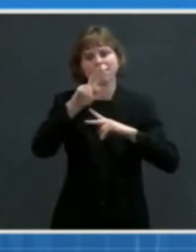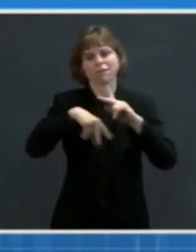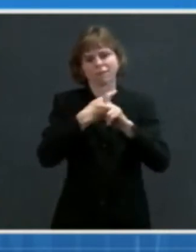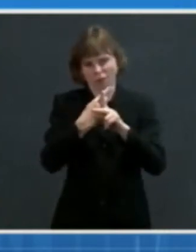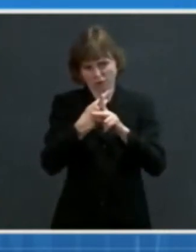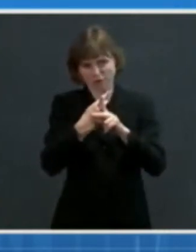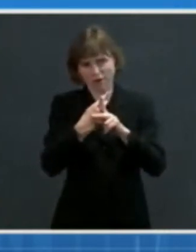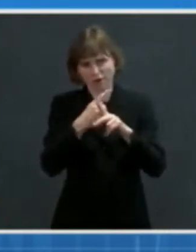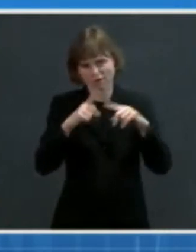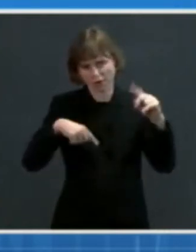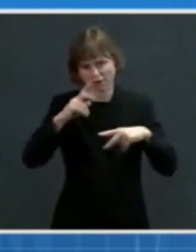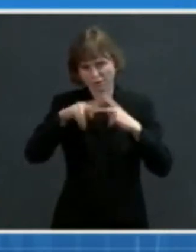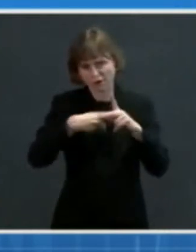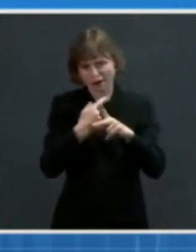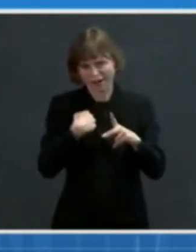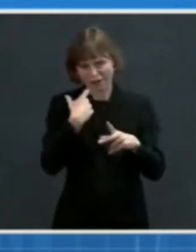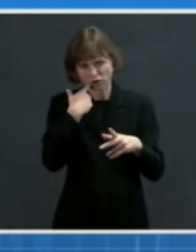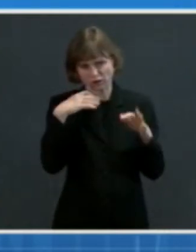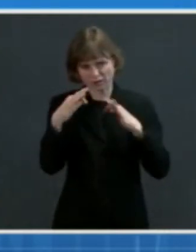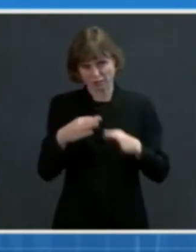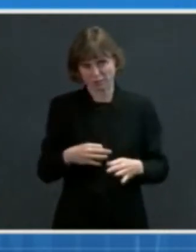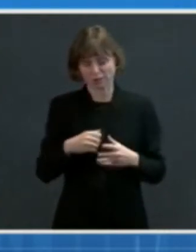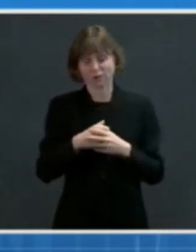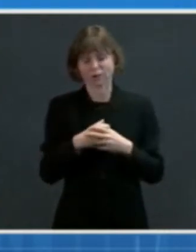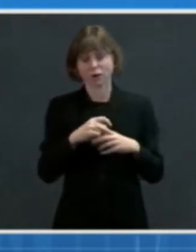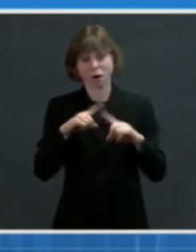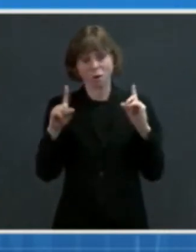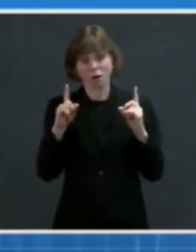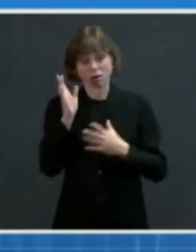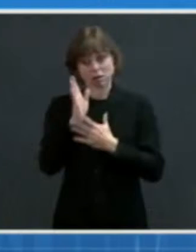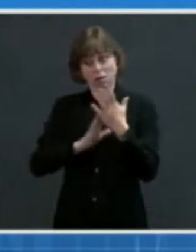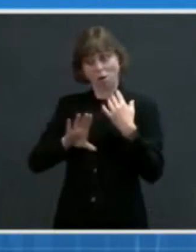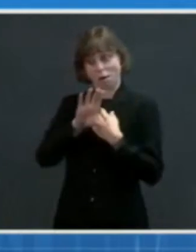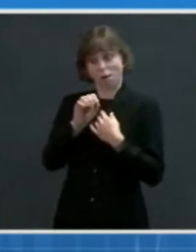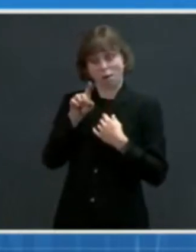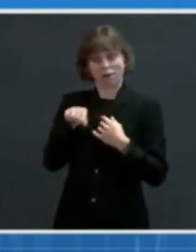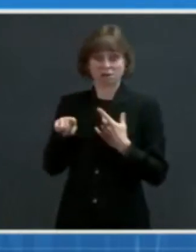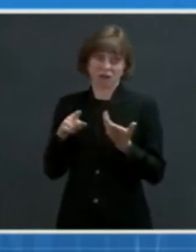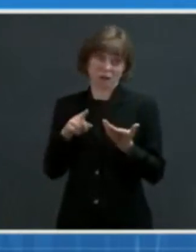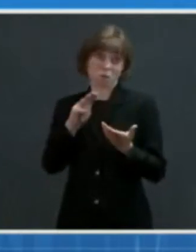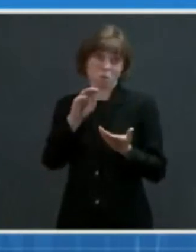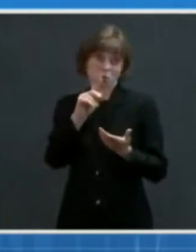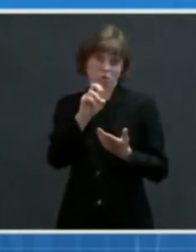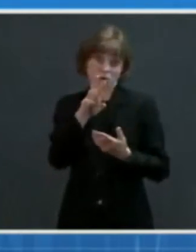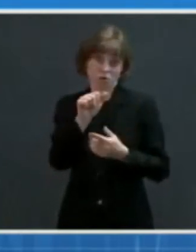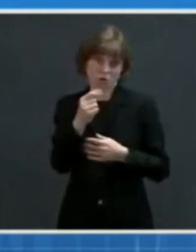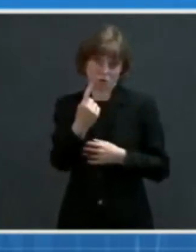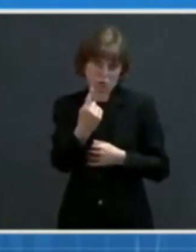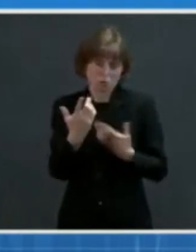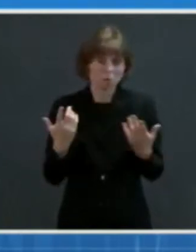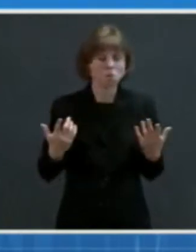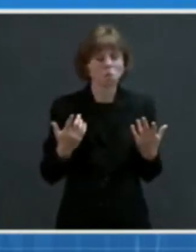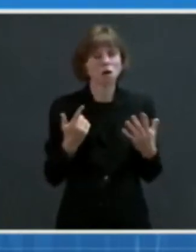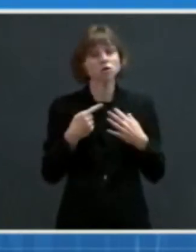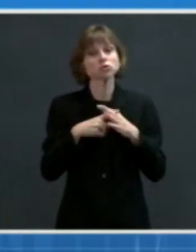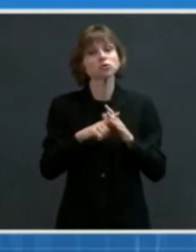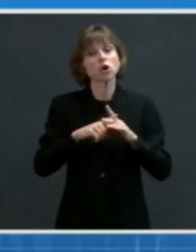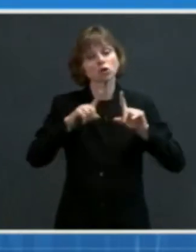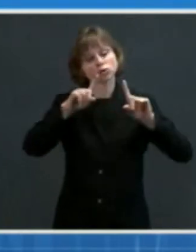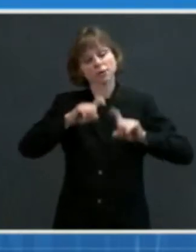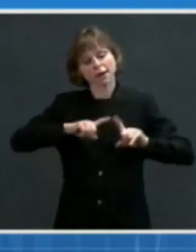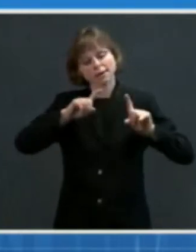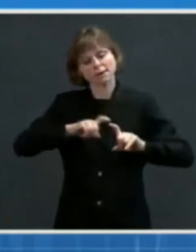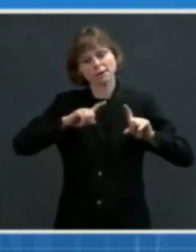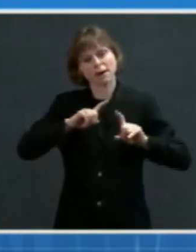ago, the approach that has been taken by some companies, in this case Moderna, is to begin clinical trials